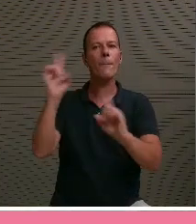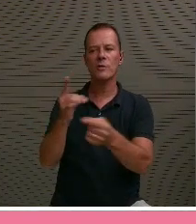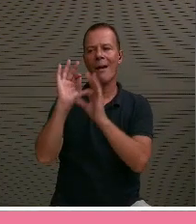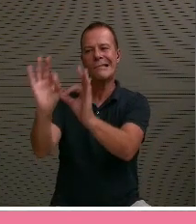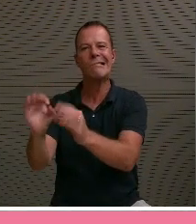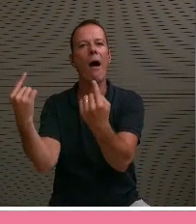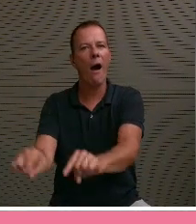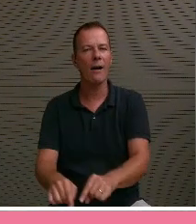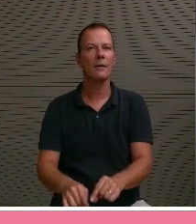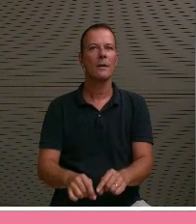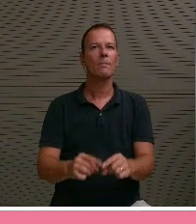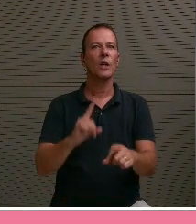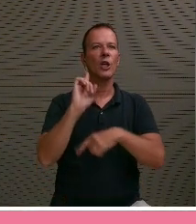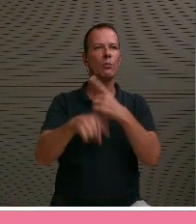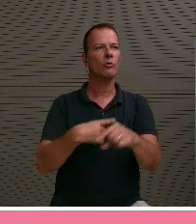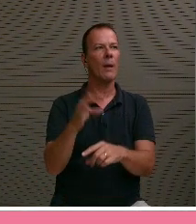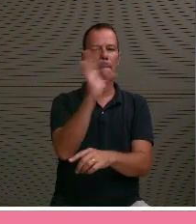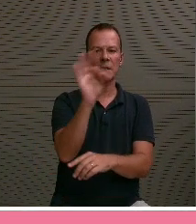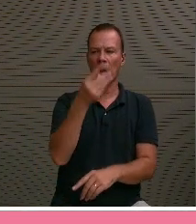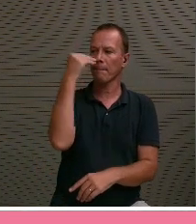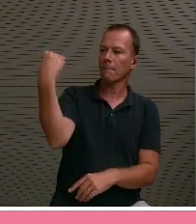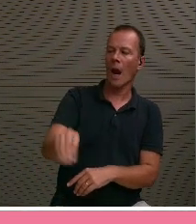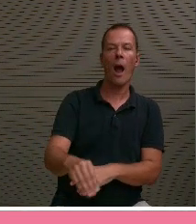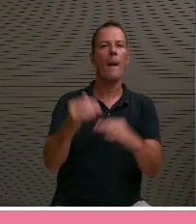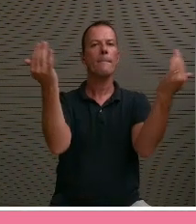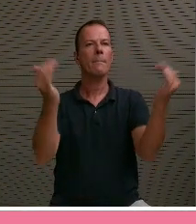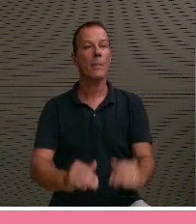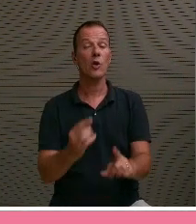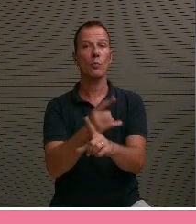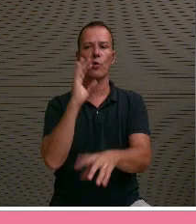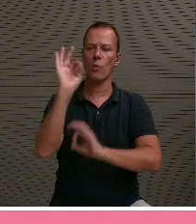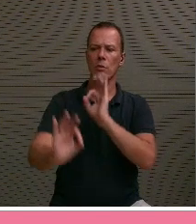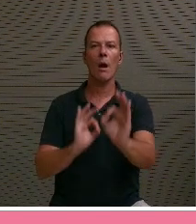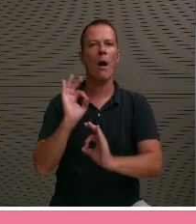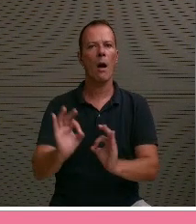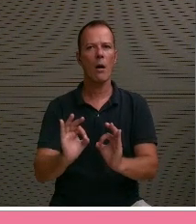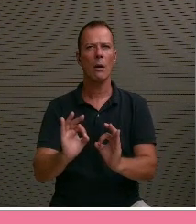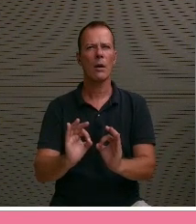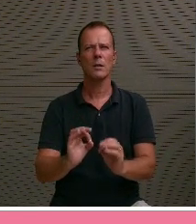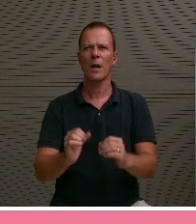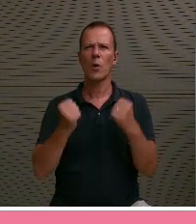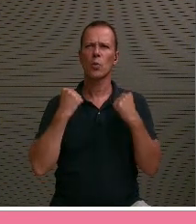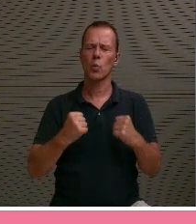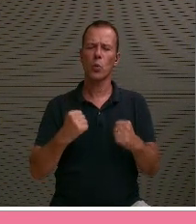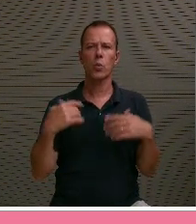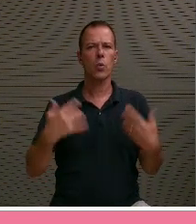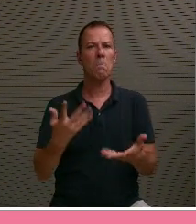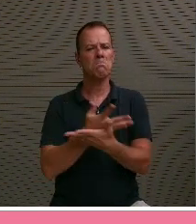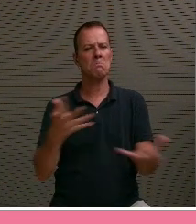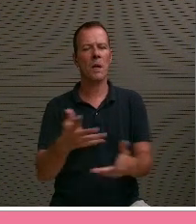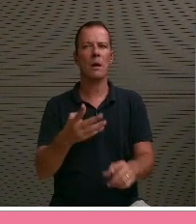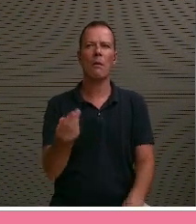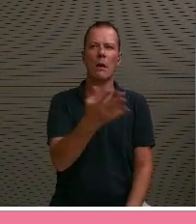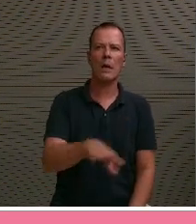started also decreasing, because the treatment is so tough that most of the children and their parents go